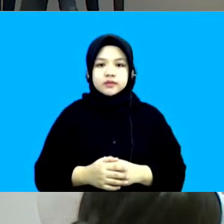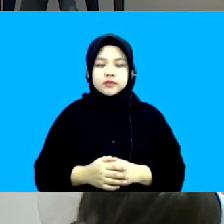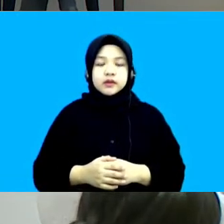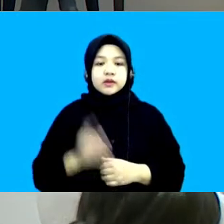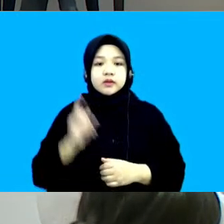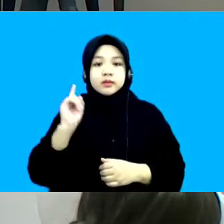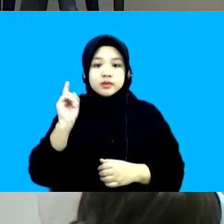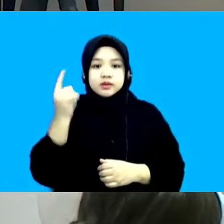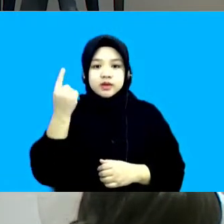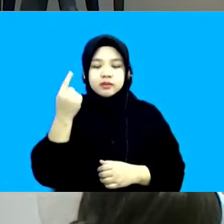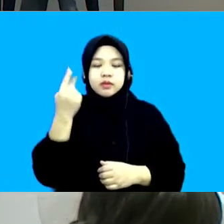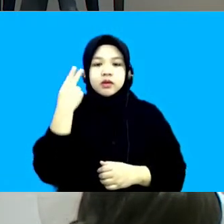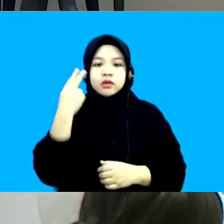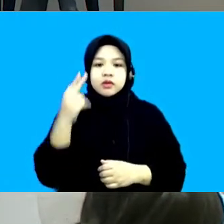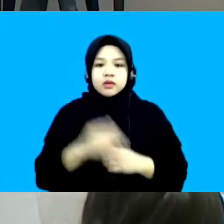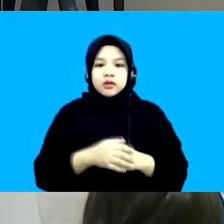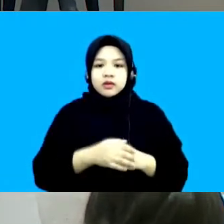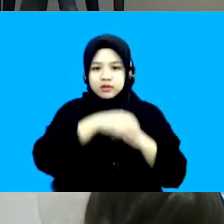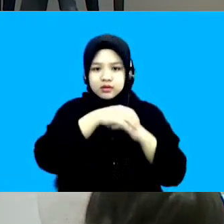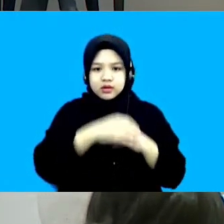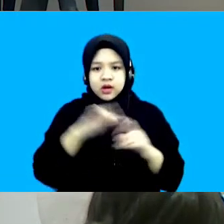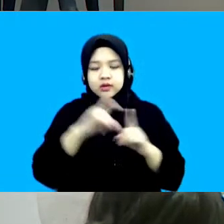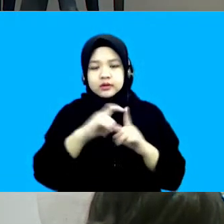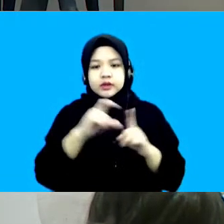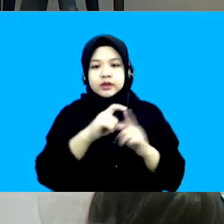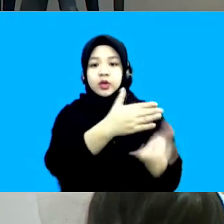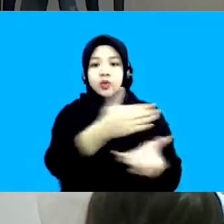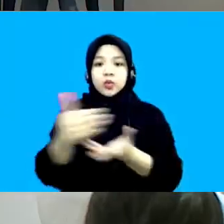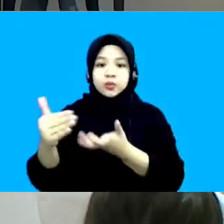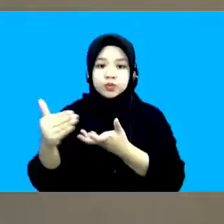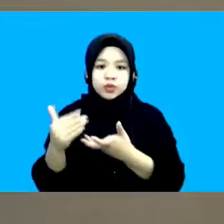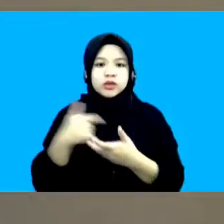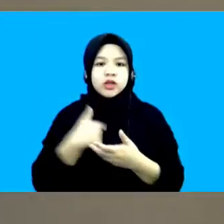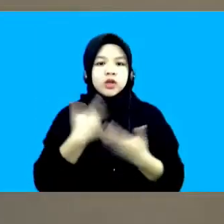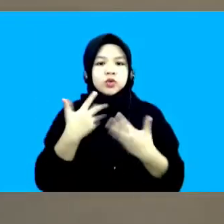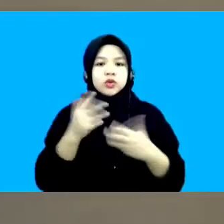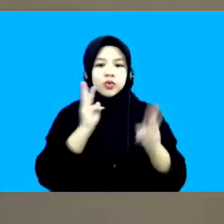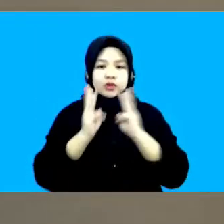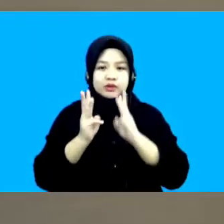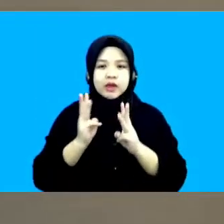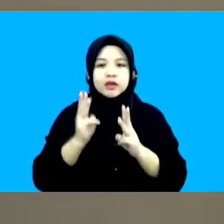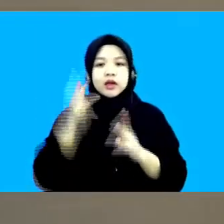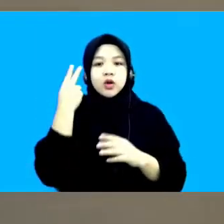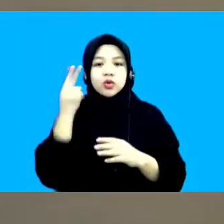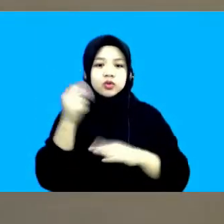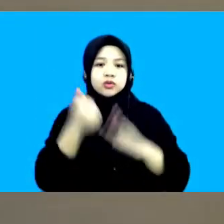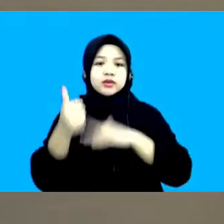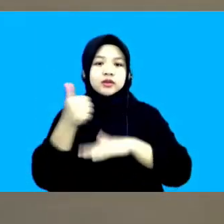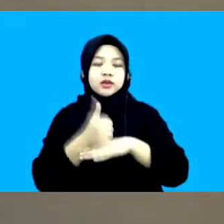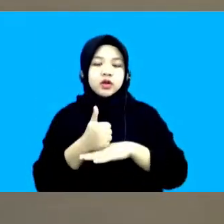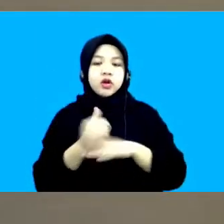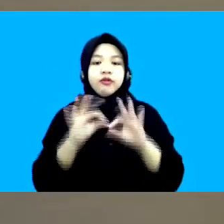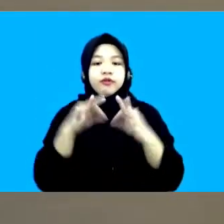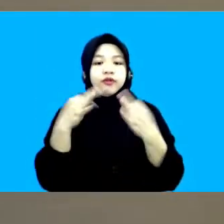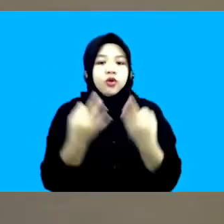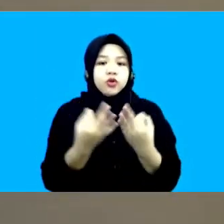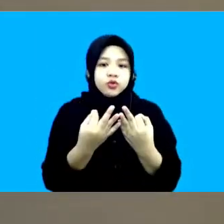understand we're always going to choose something arbitrarily. We try to guide it with the data. That helps